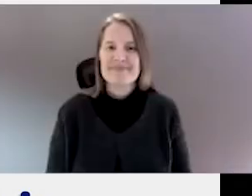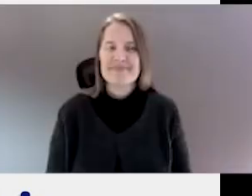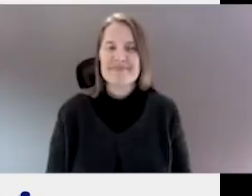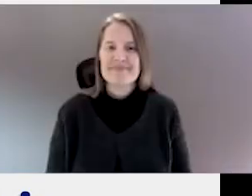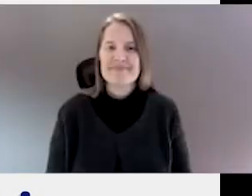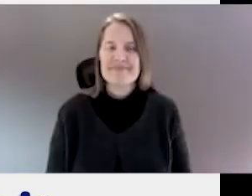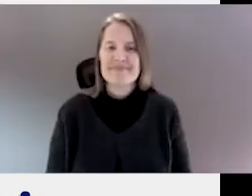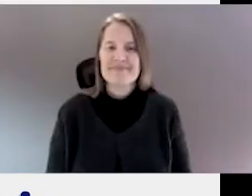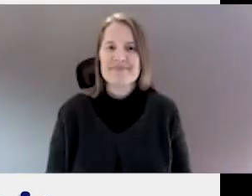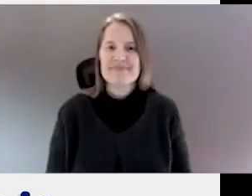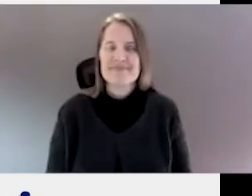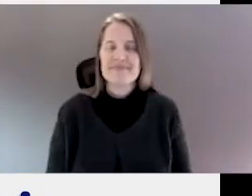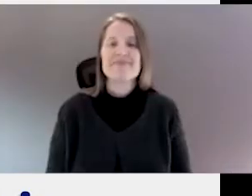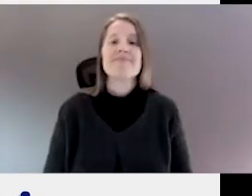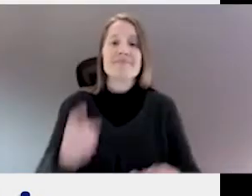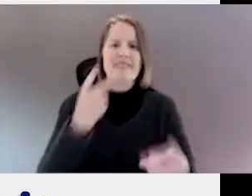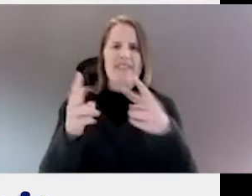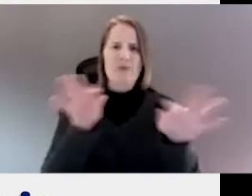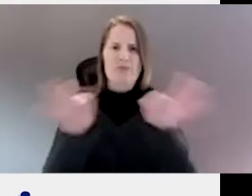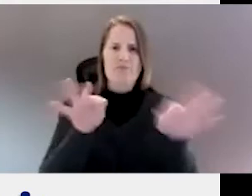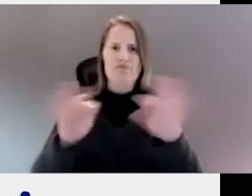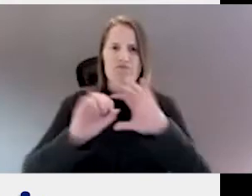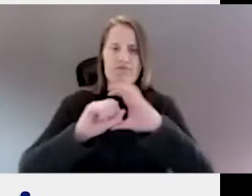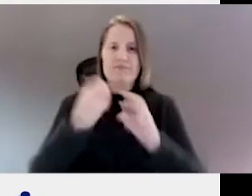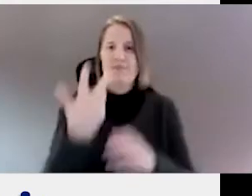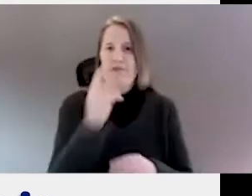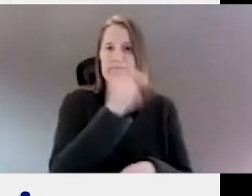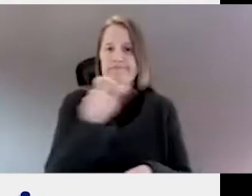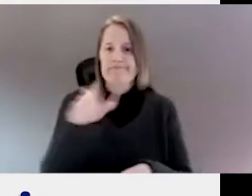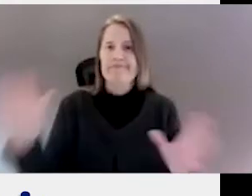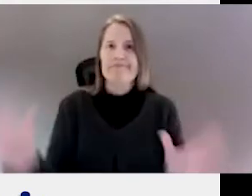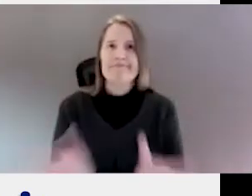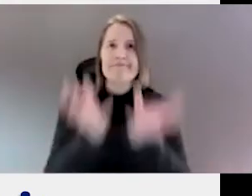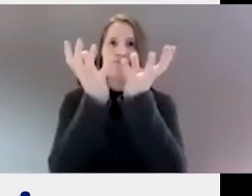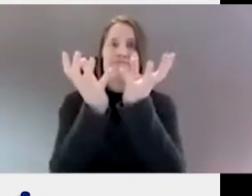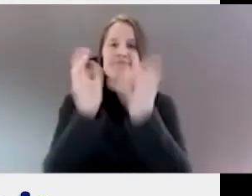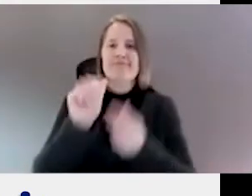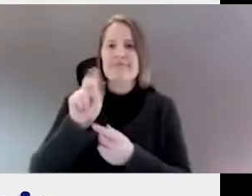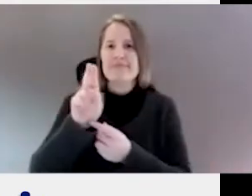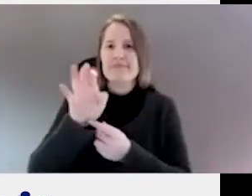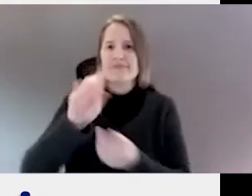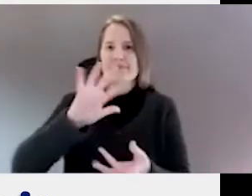Visual description: 3 figures holding the AUCD globe logo.